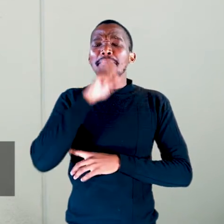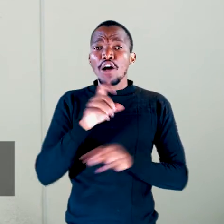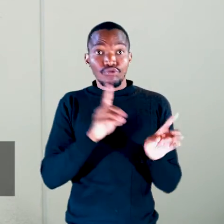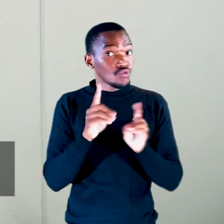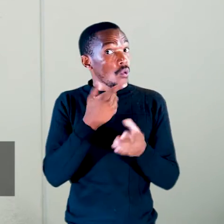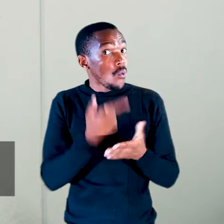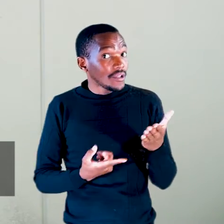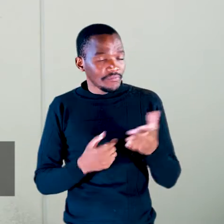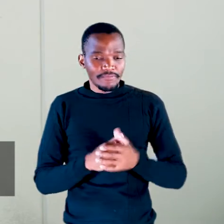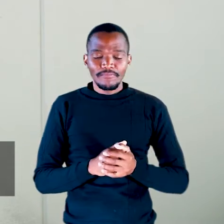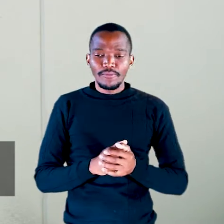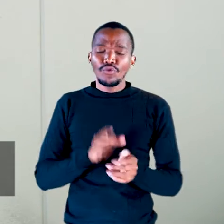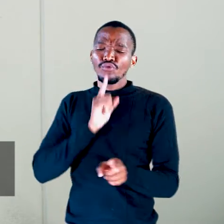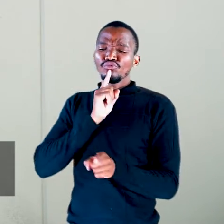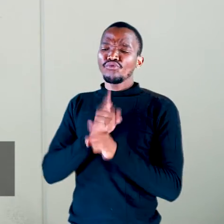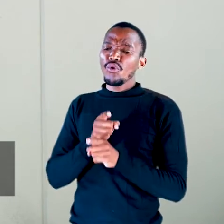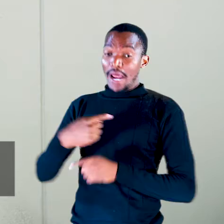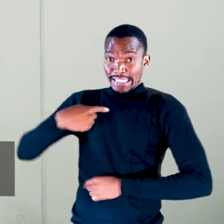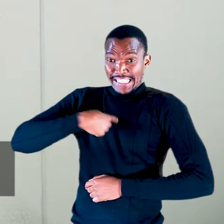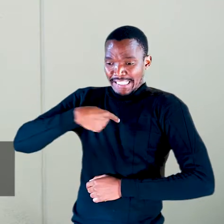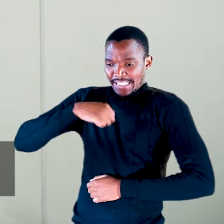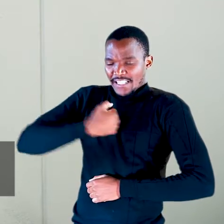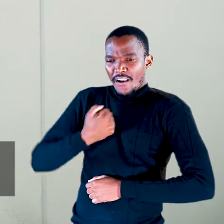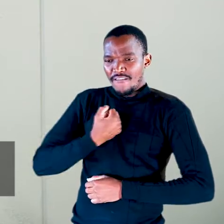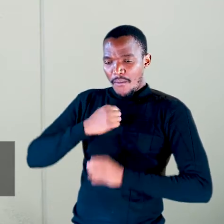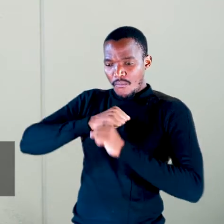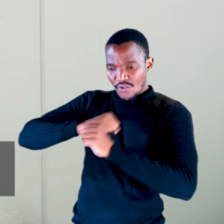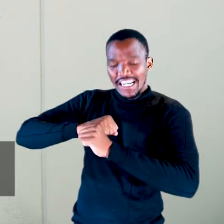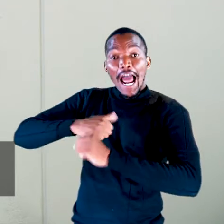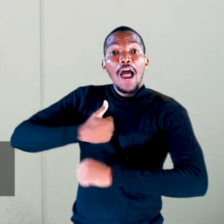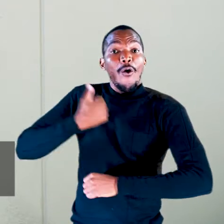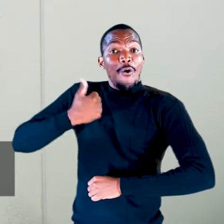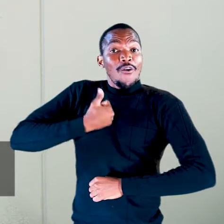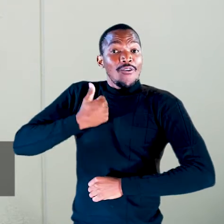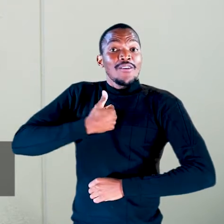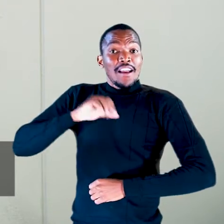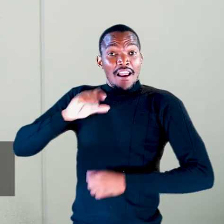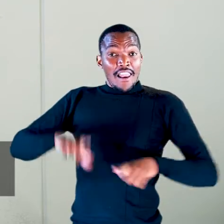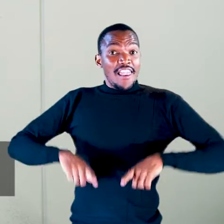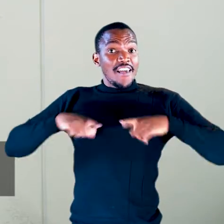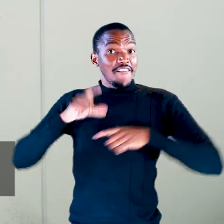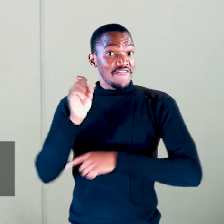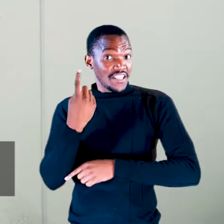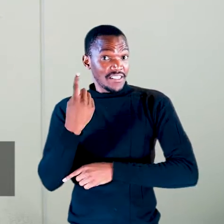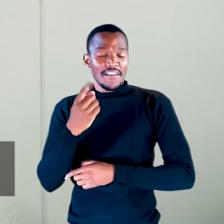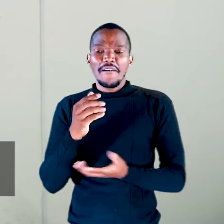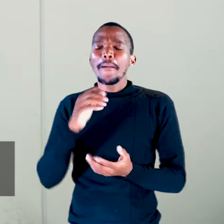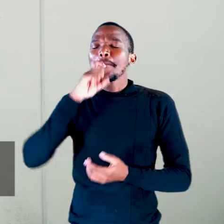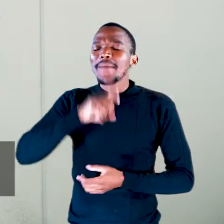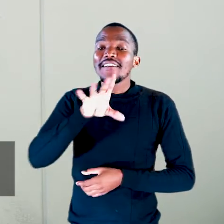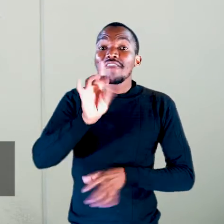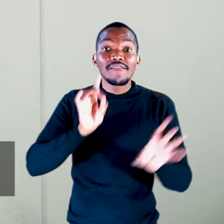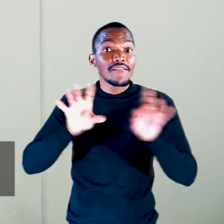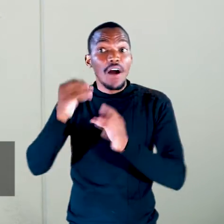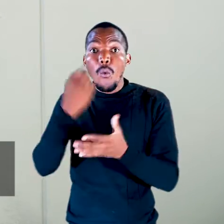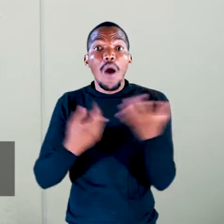gore thomamisa gore wena botshelo jwa go bota pele o a ipaballa batla go itse gore go iragetseng